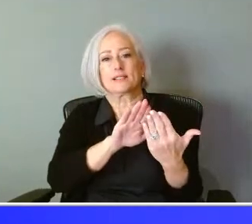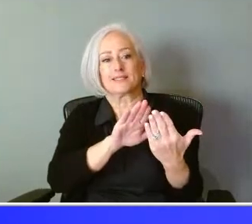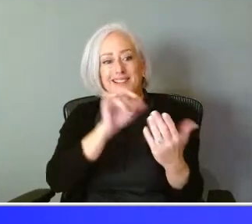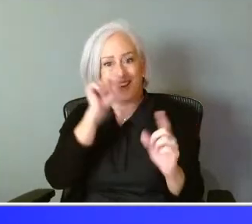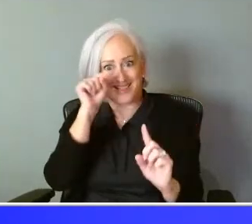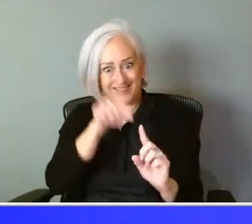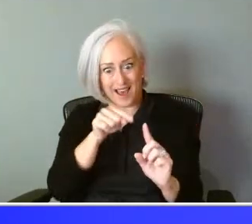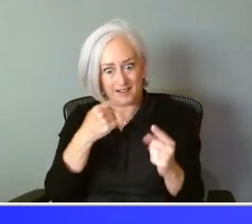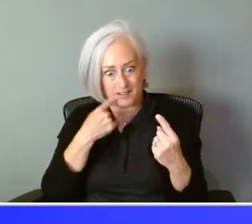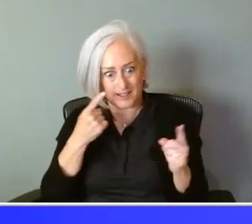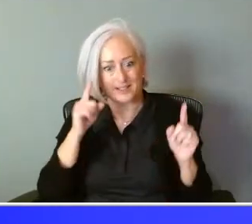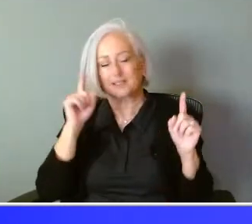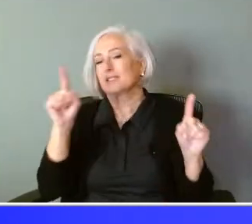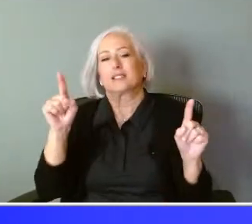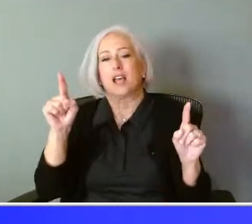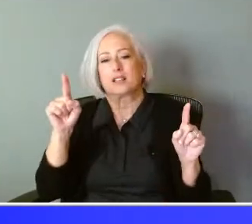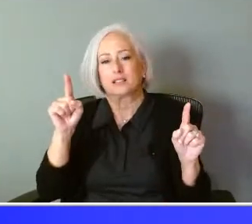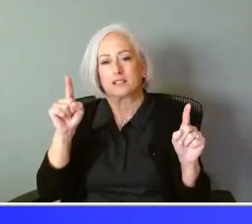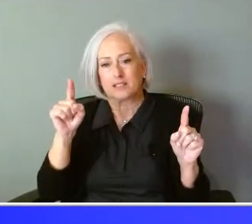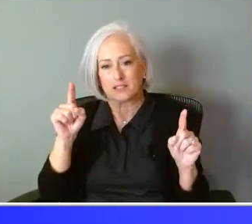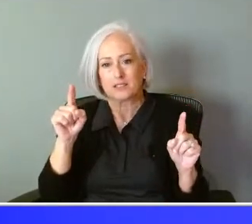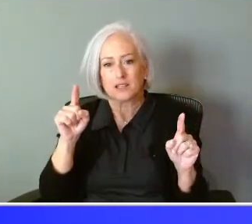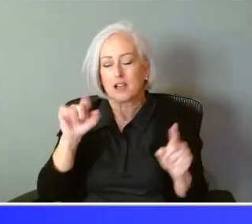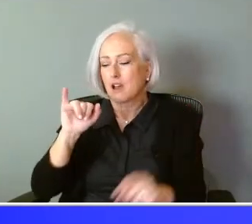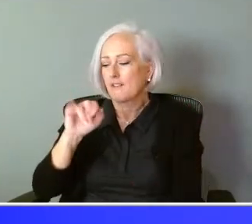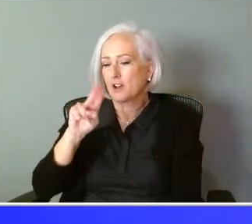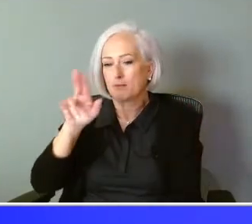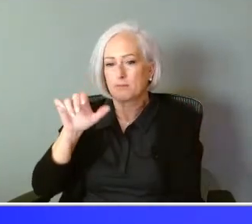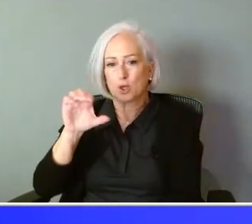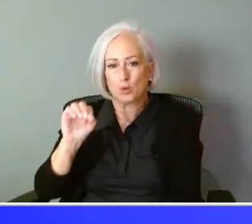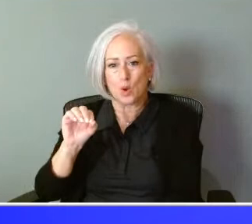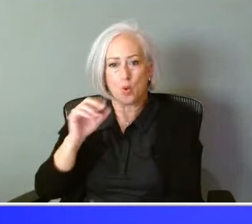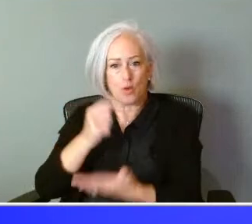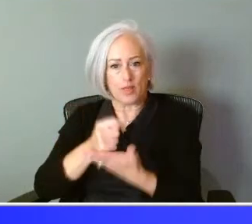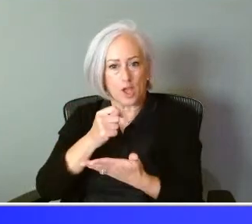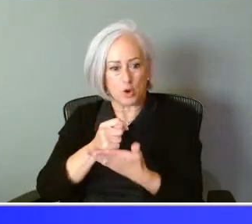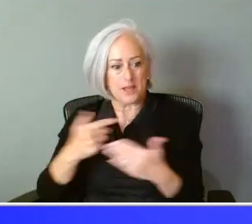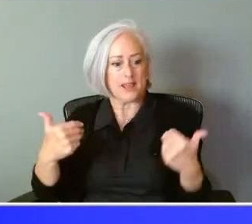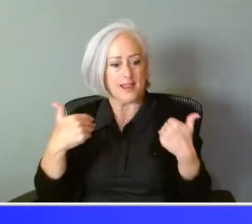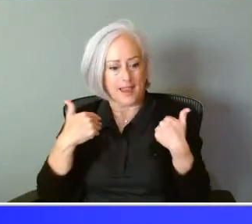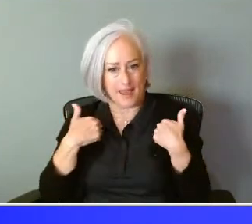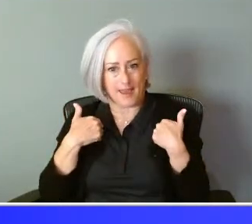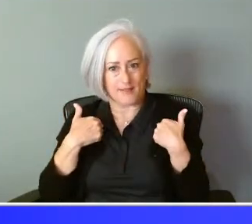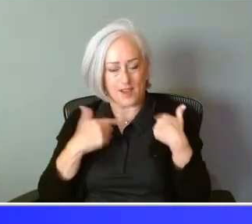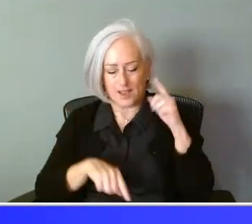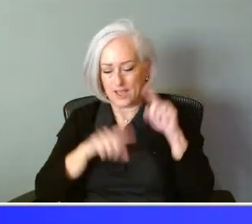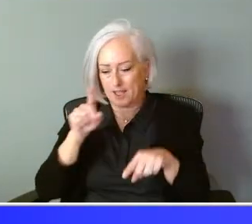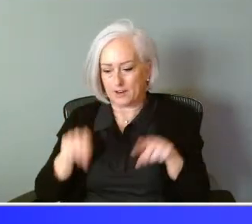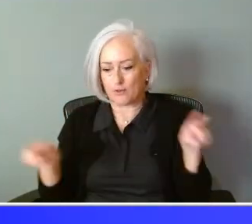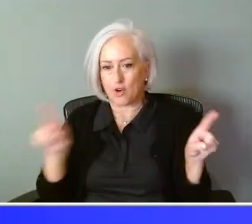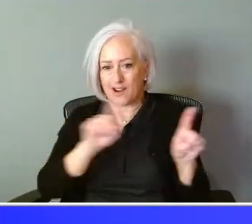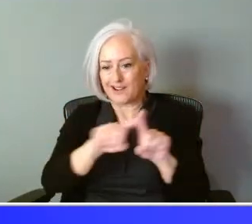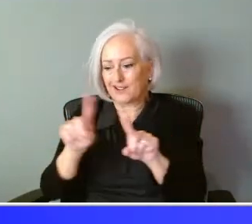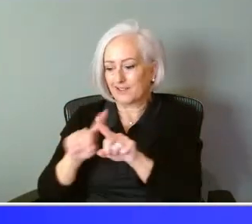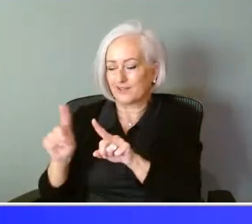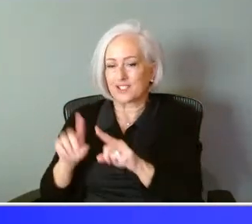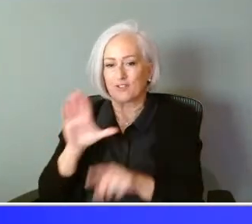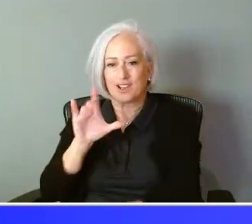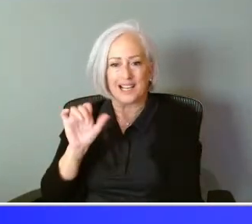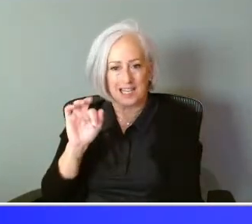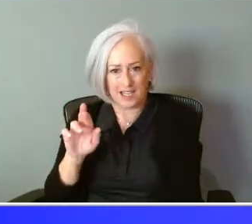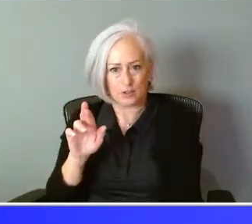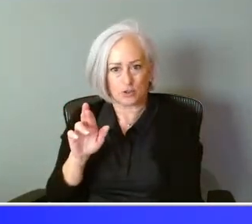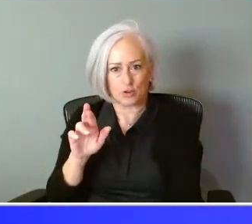various forms of immunotherapy have had in a wide variety of cancers. And this